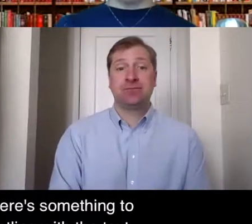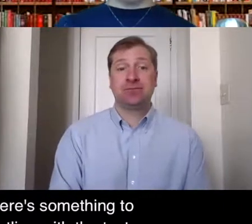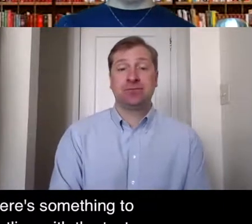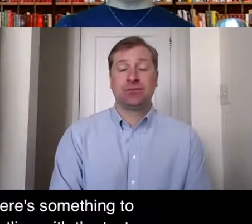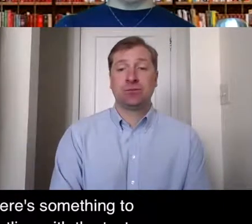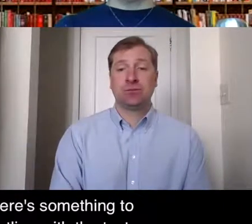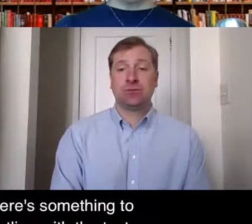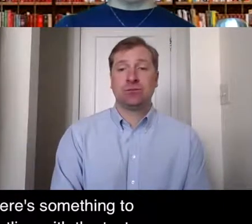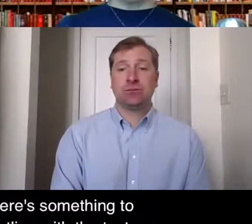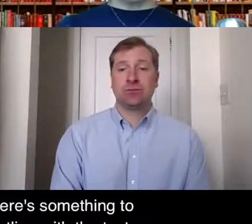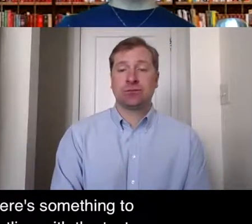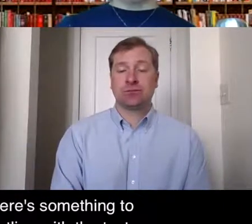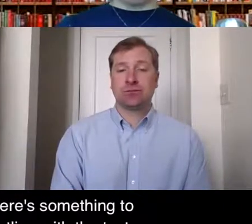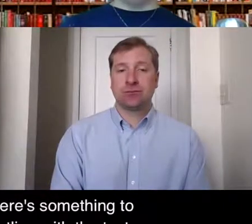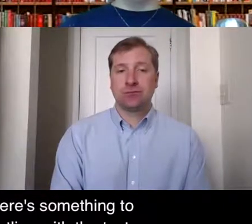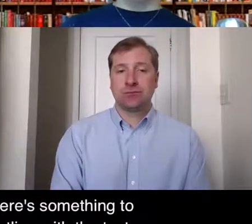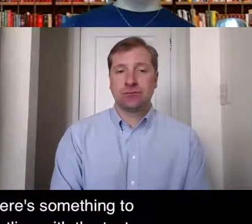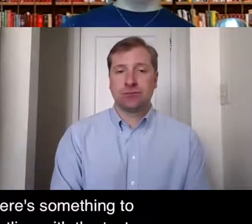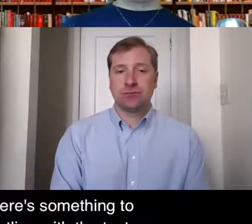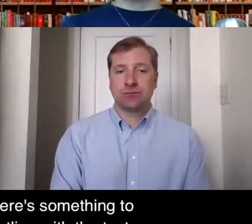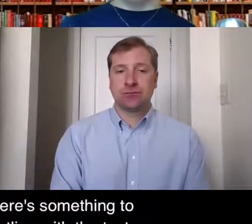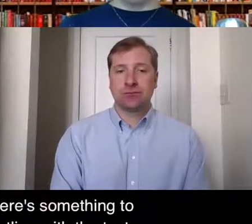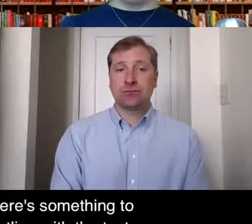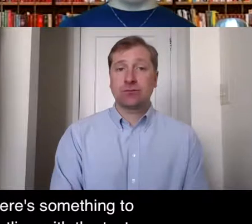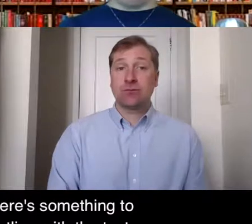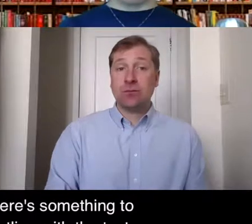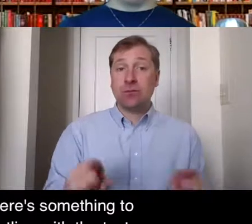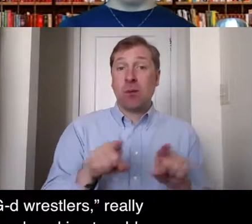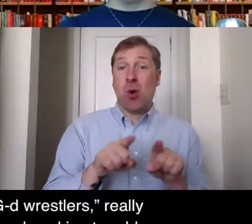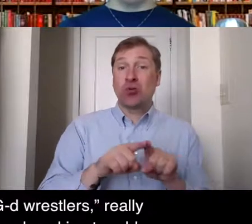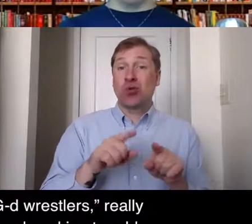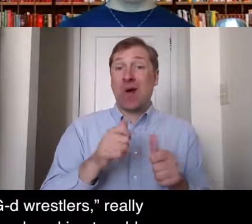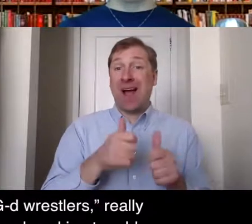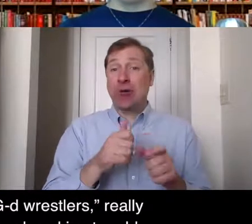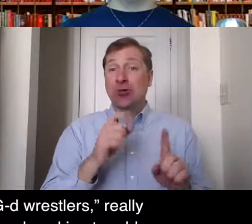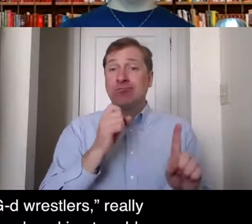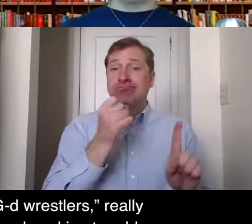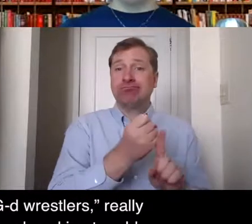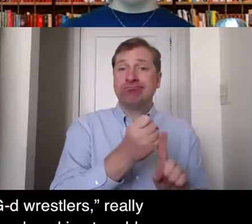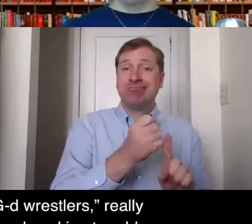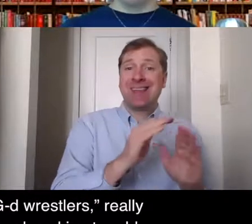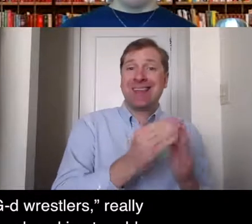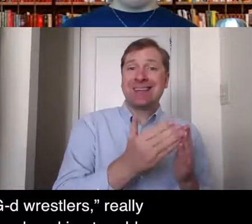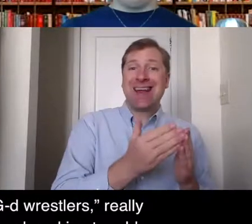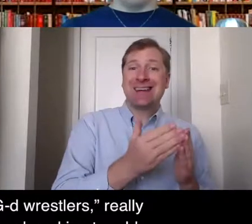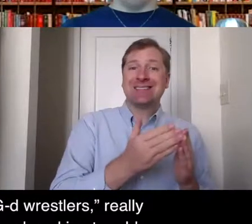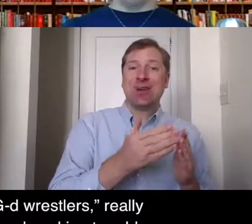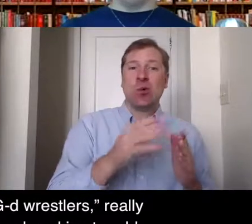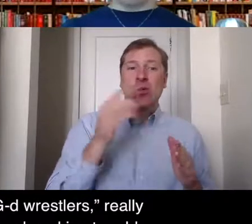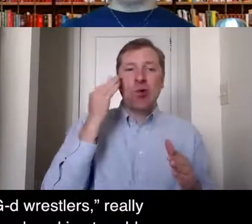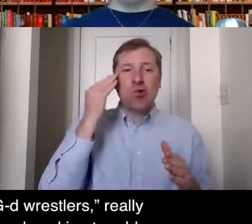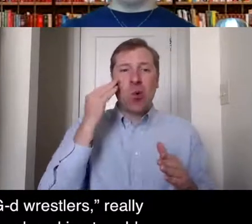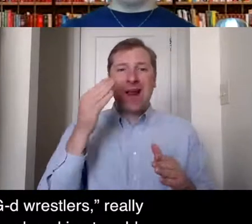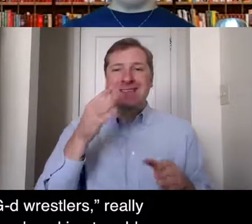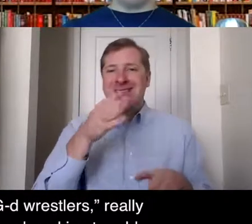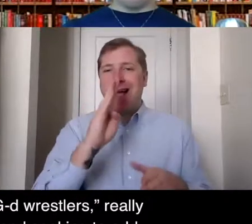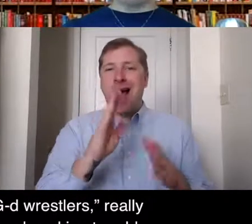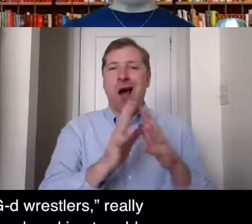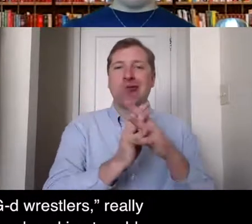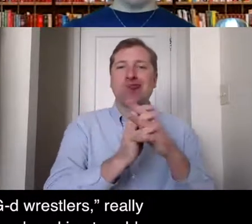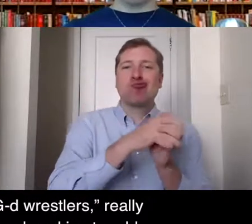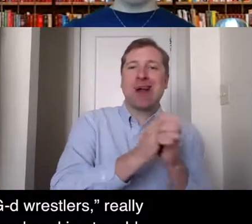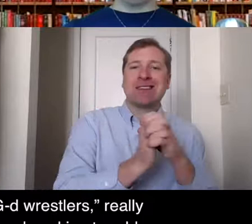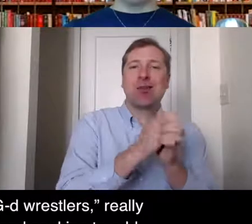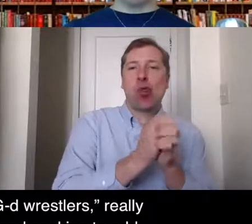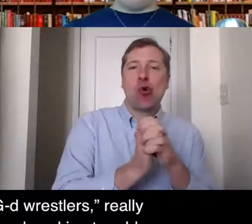But also I think that there's something to be said for really wrestling with the text. Jews are known as God wrestlers, really wrestling with the